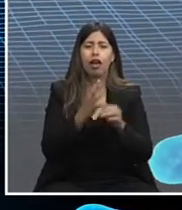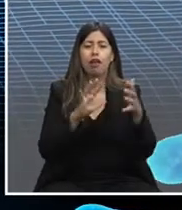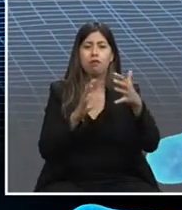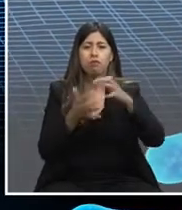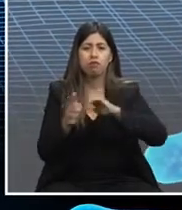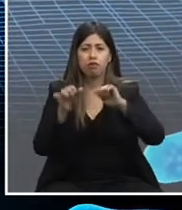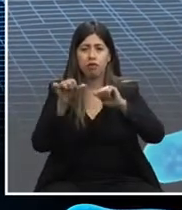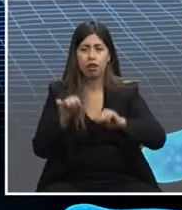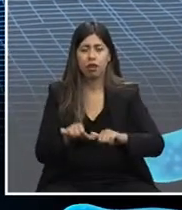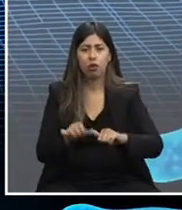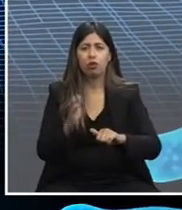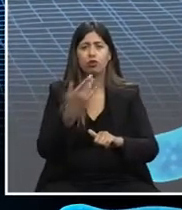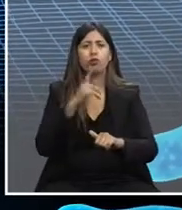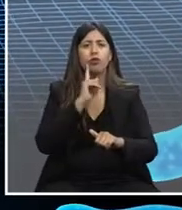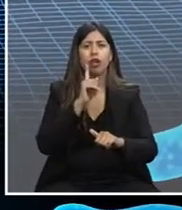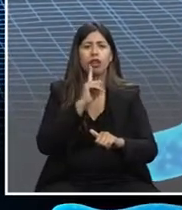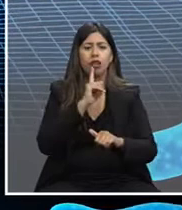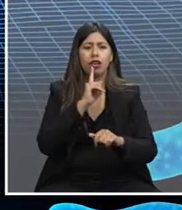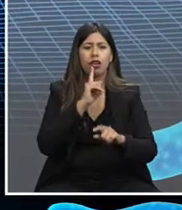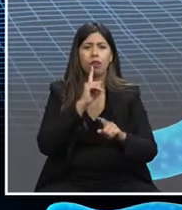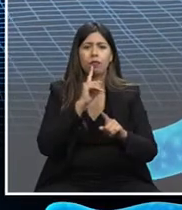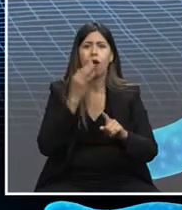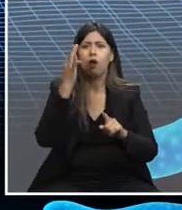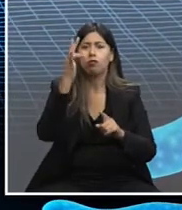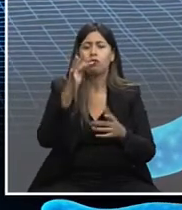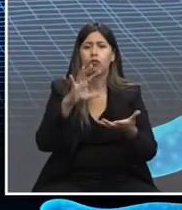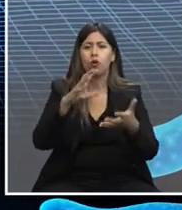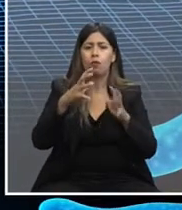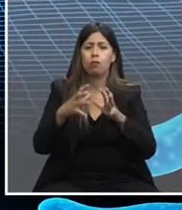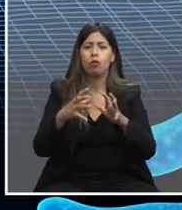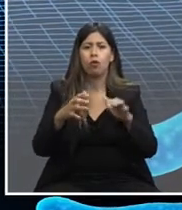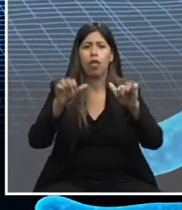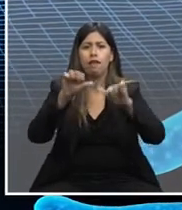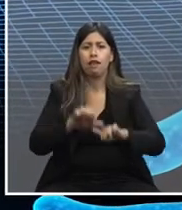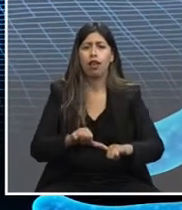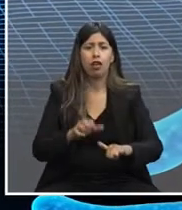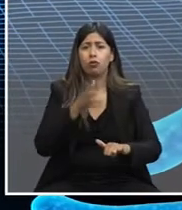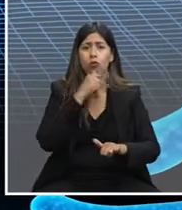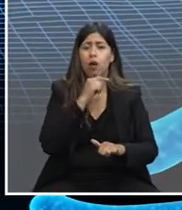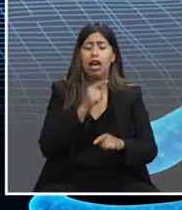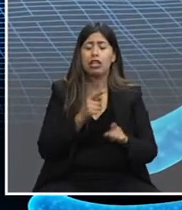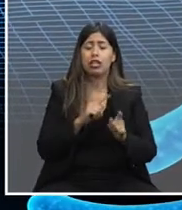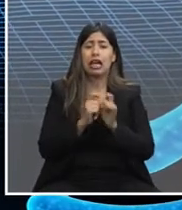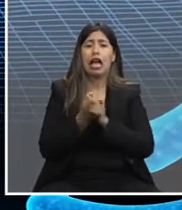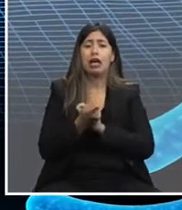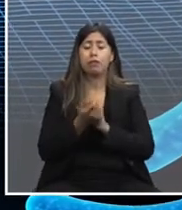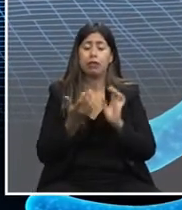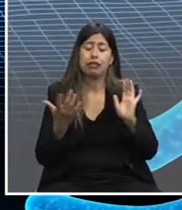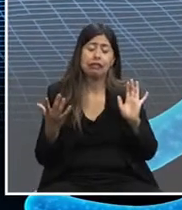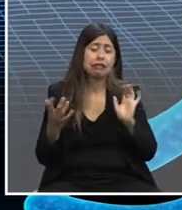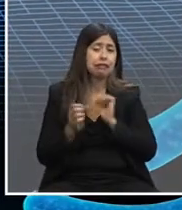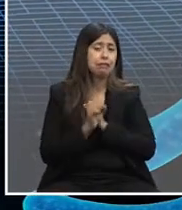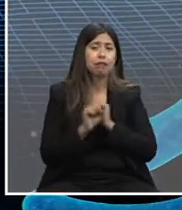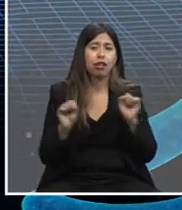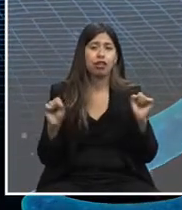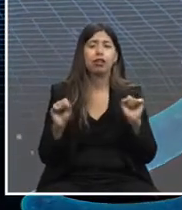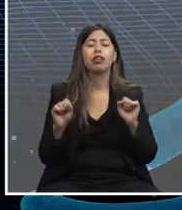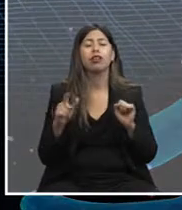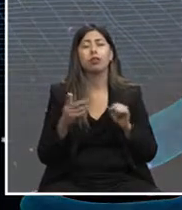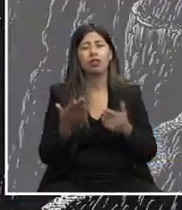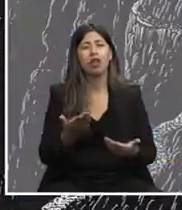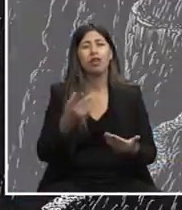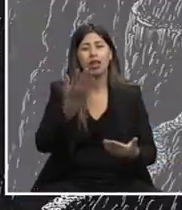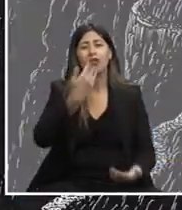back. Or consider a world in chains, where the entire world has become locked under the rule of an oppressive